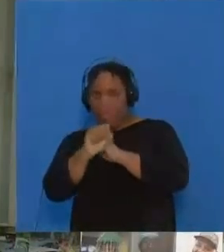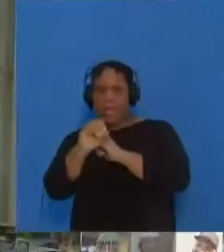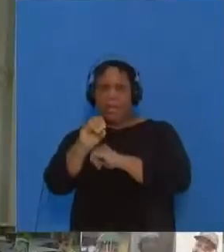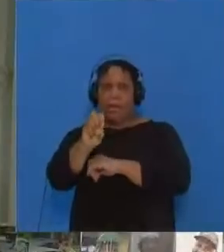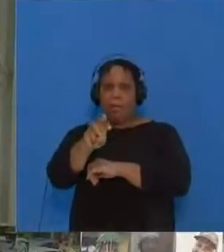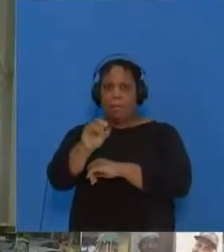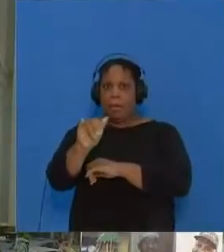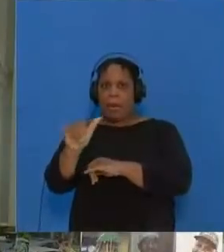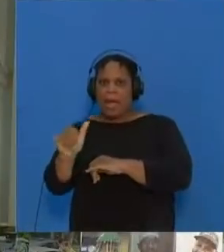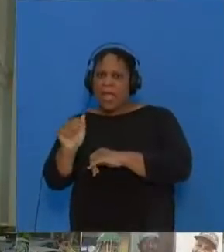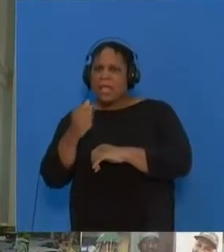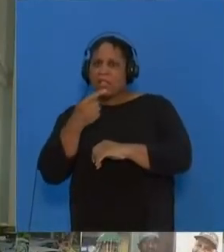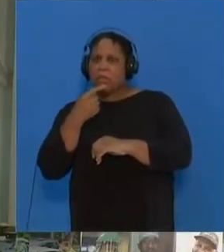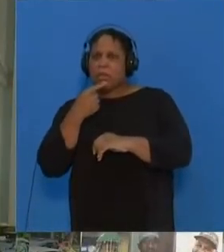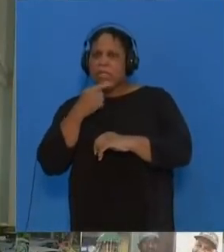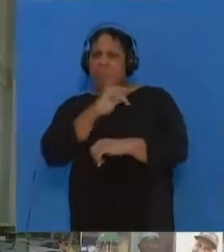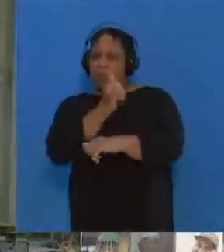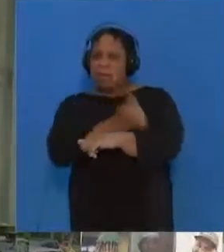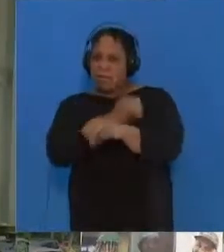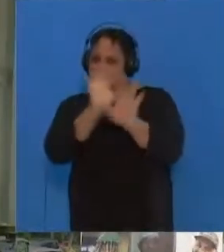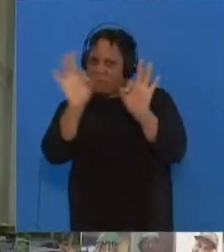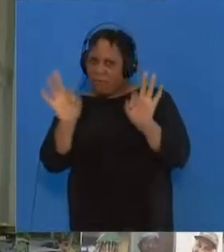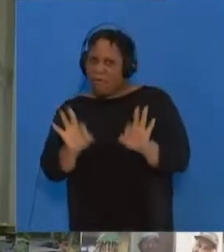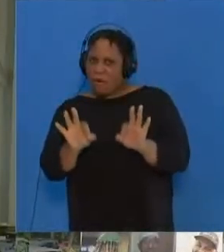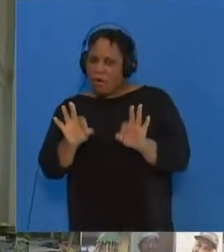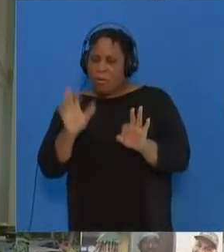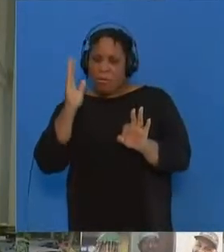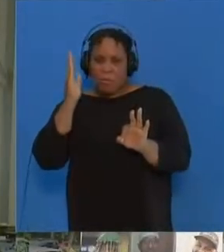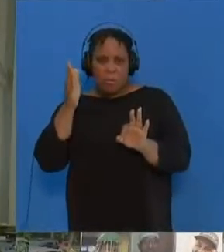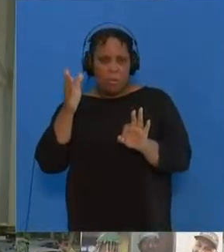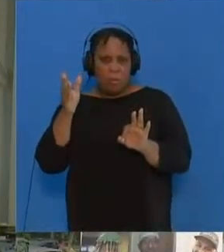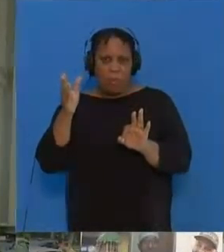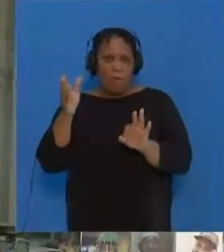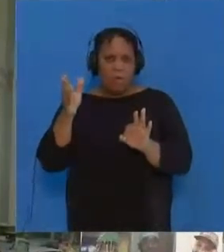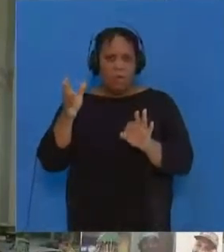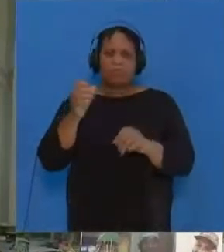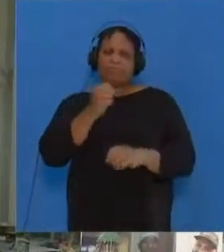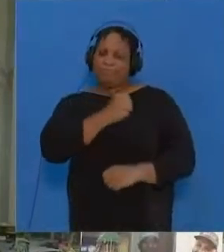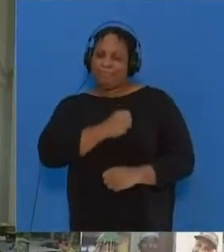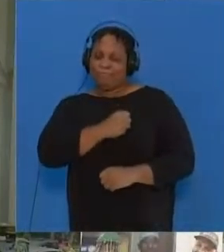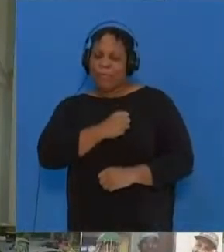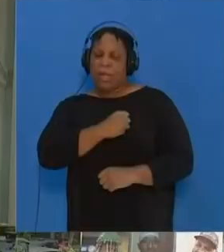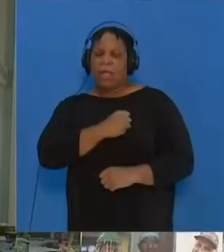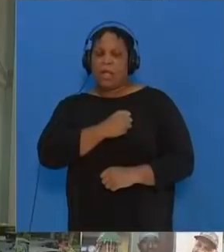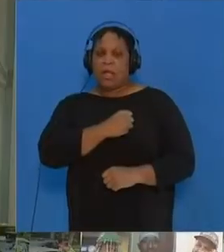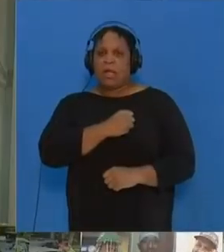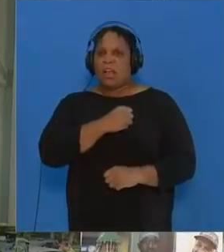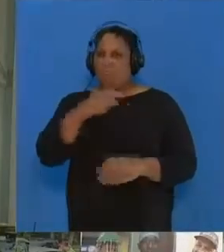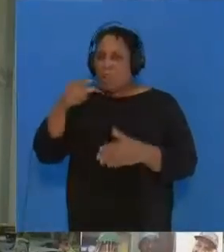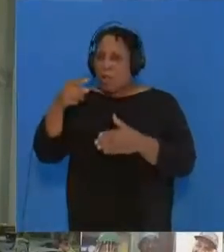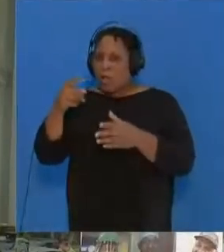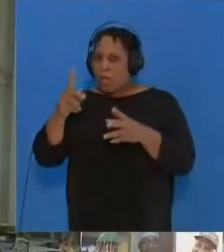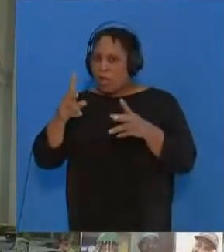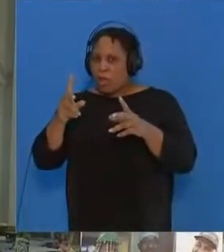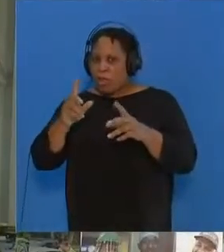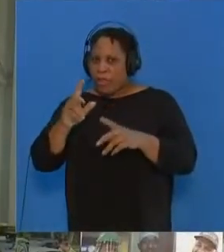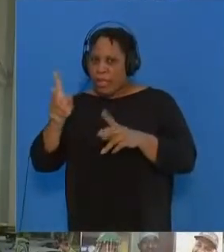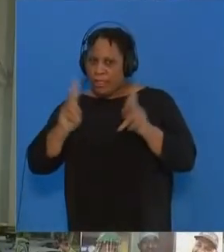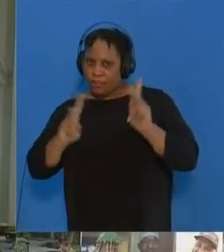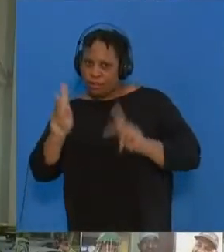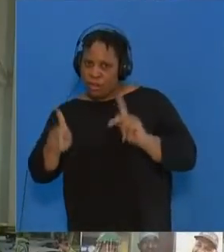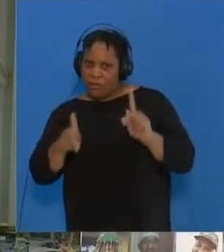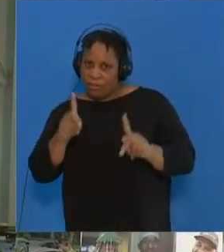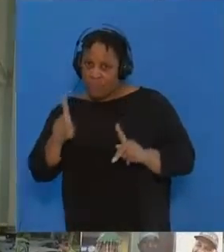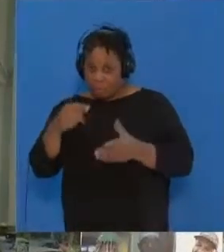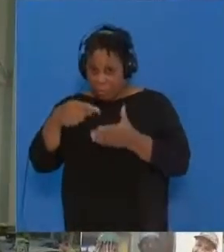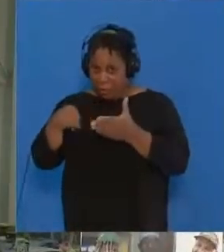Authority's form that you mentioned. Now, will the travelers be able, travelers will be paying $75 fee. And my question is, will Bermudian